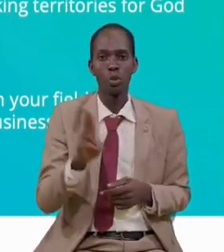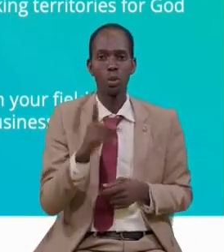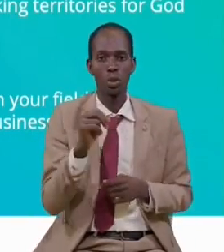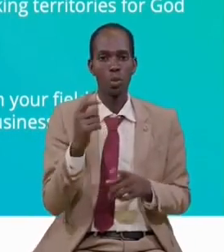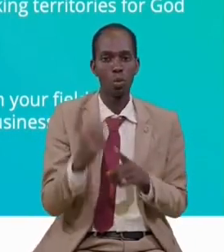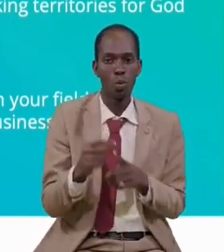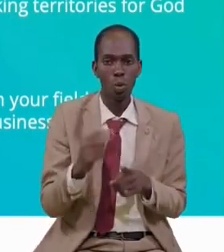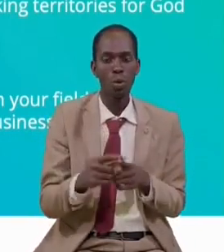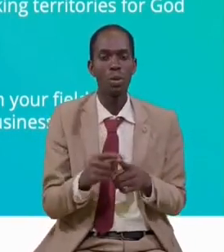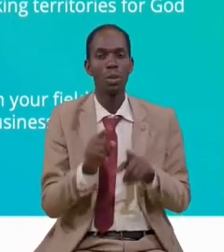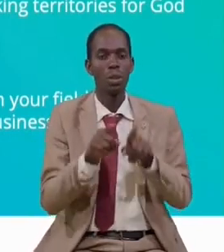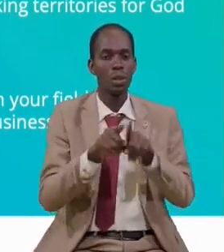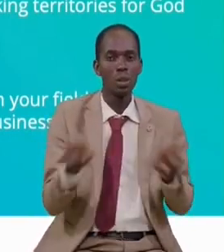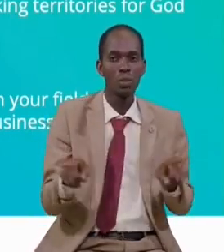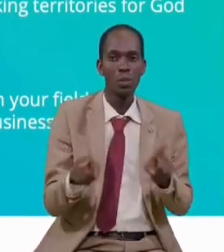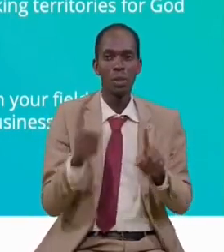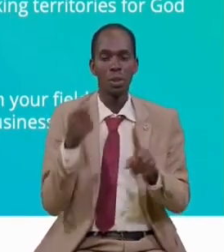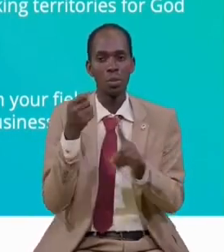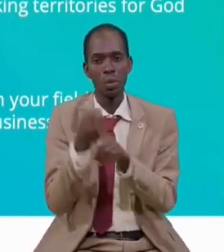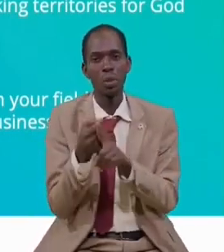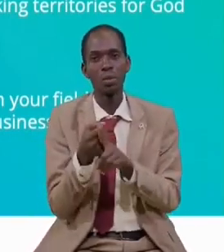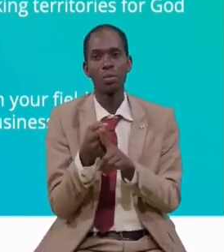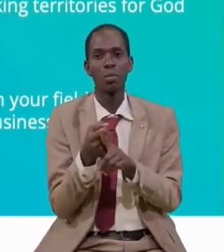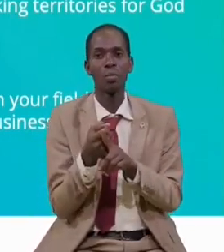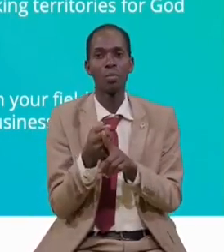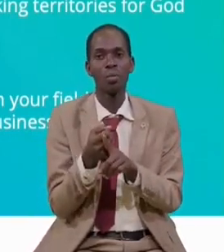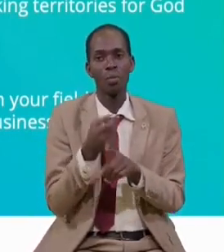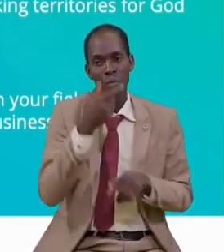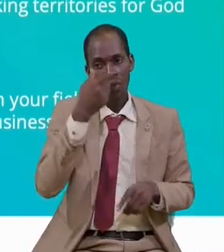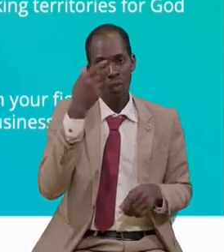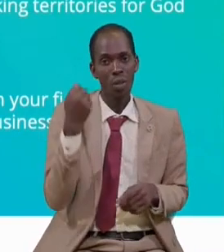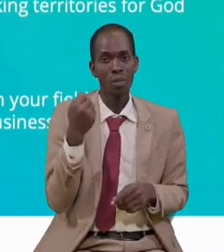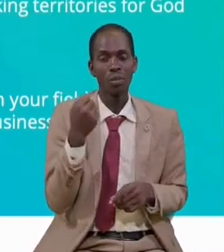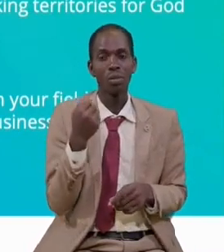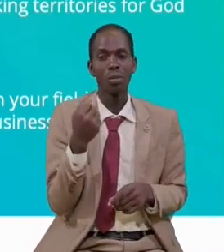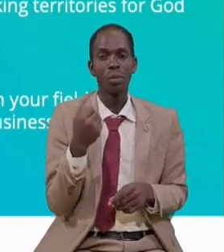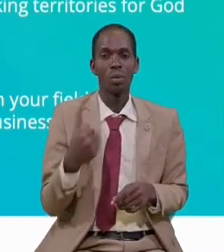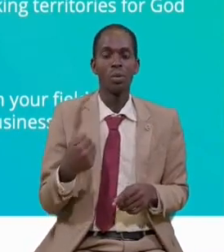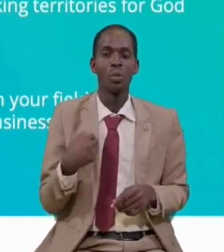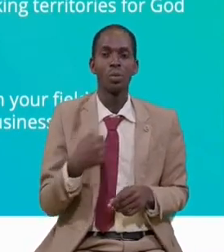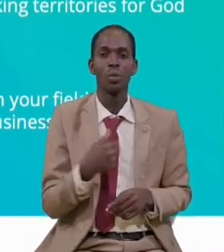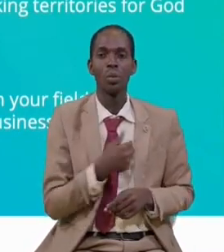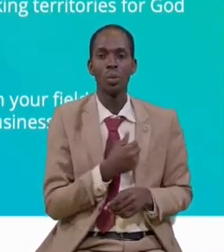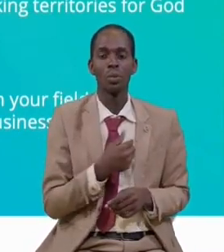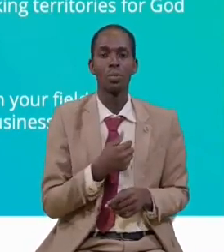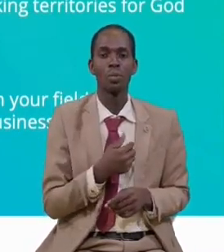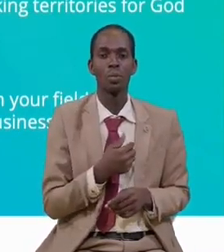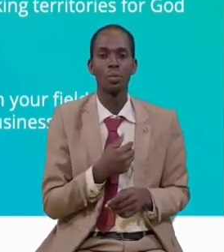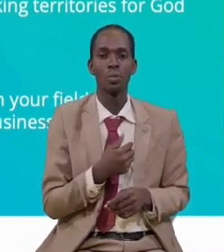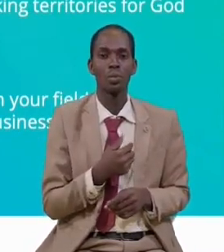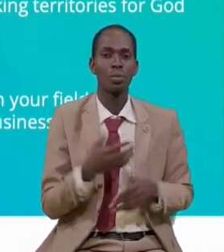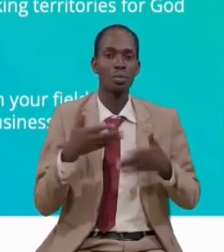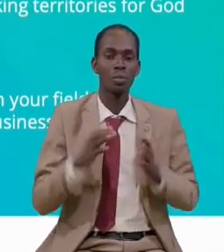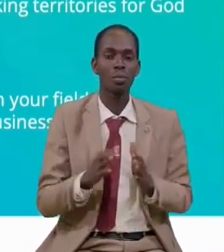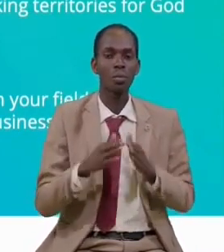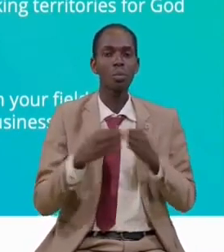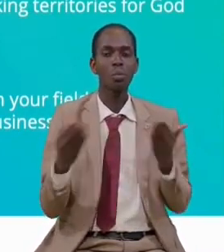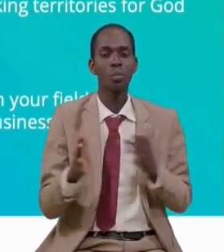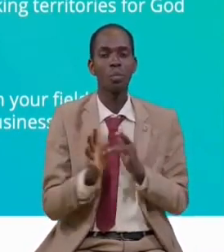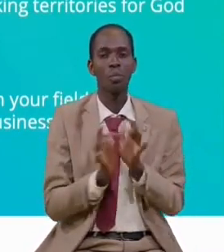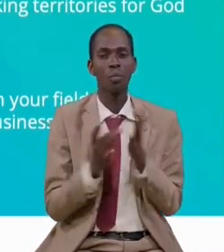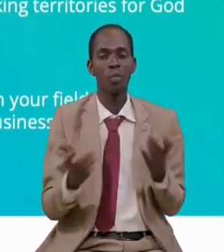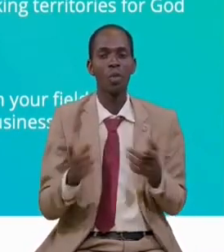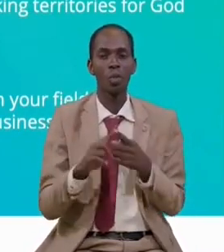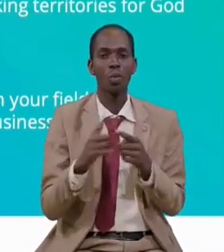making a mark interchangeably, because they all connote what we're trying to portray. Let's open our Bibles to the book of